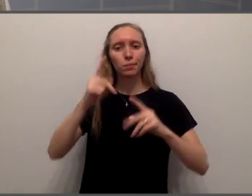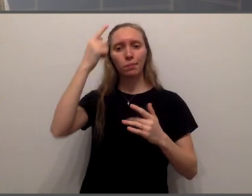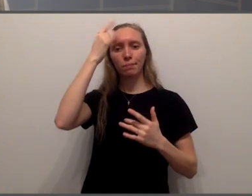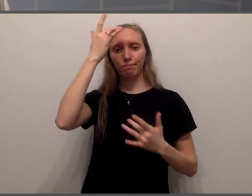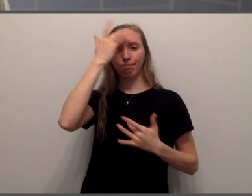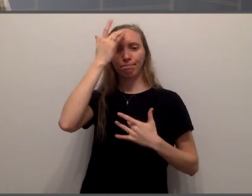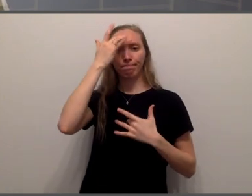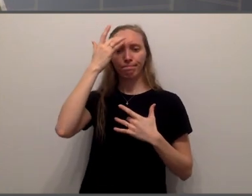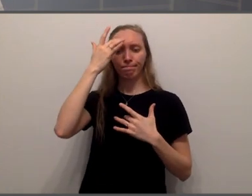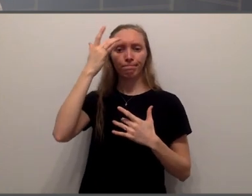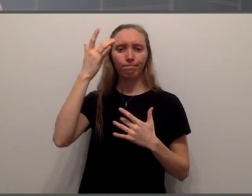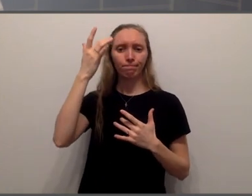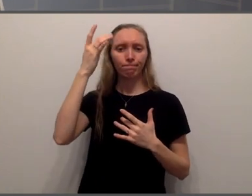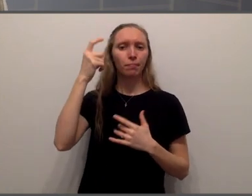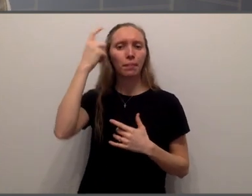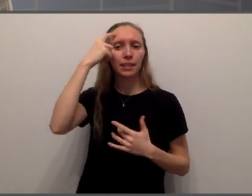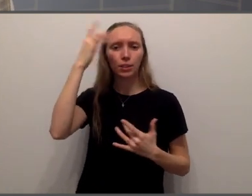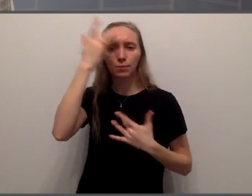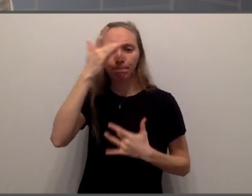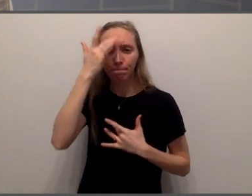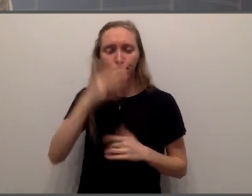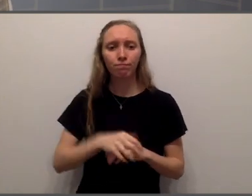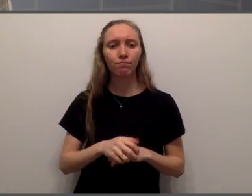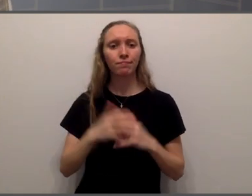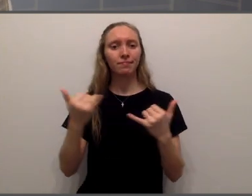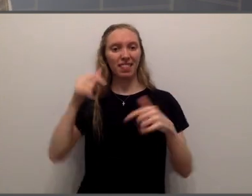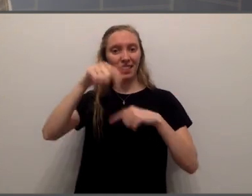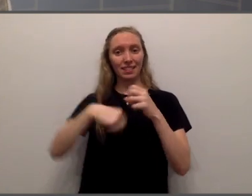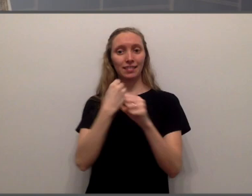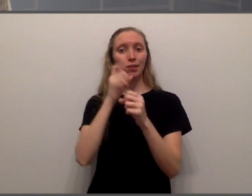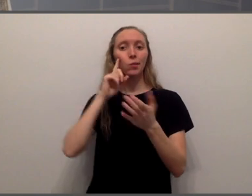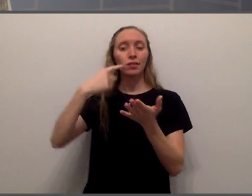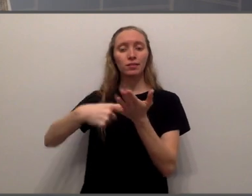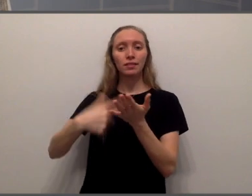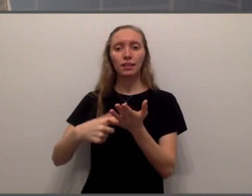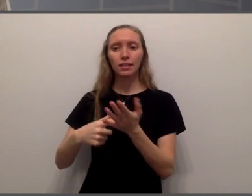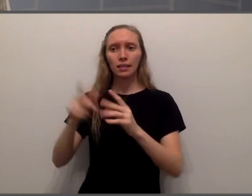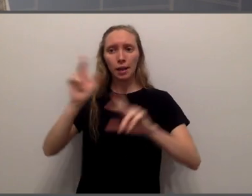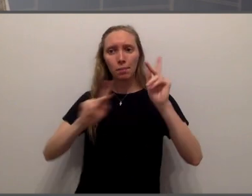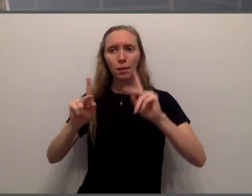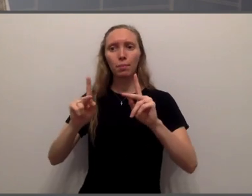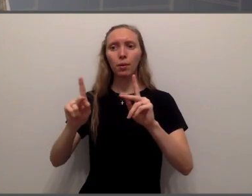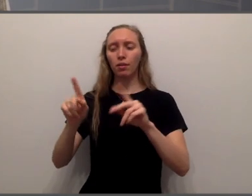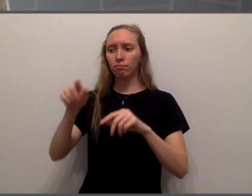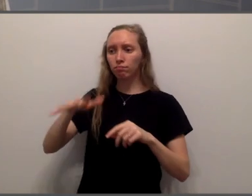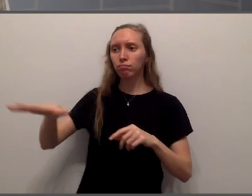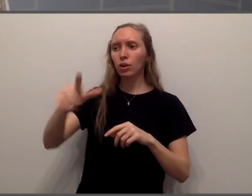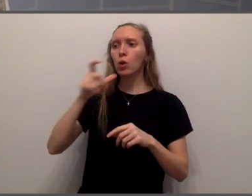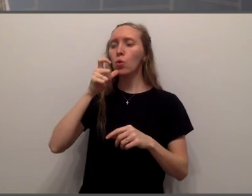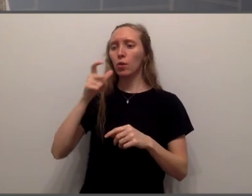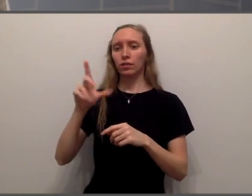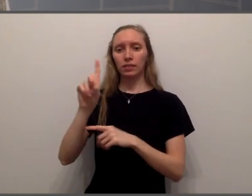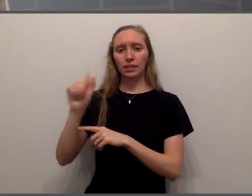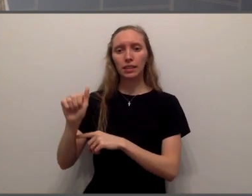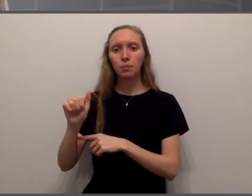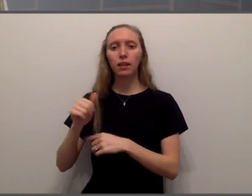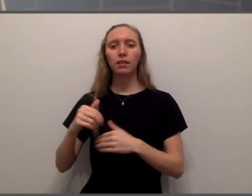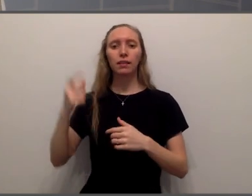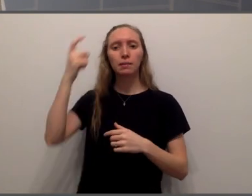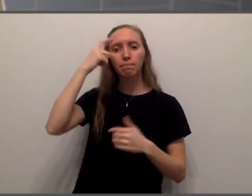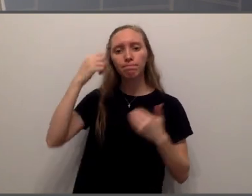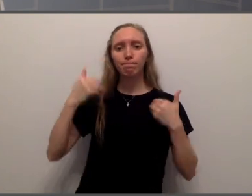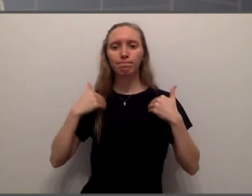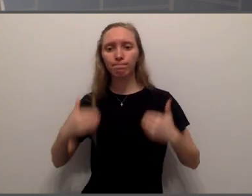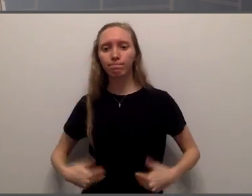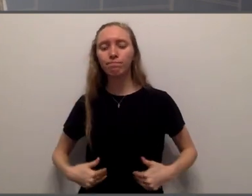and developmental disabilities, underrepresented voices that we want to acknowledge as brother and sister, as